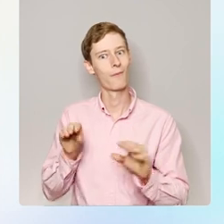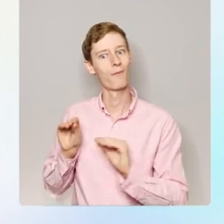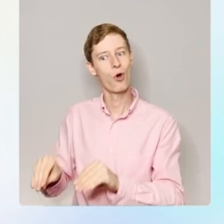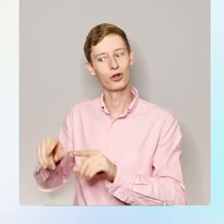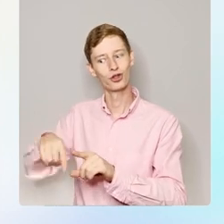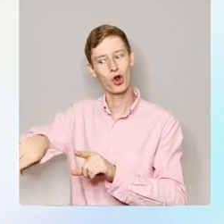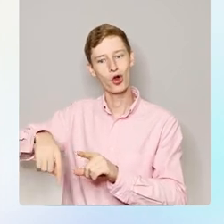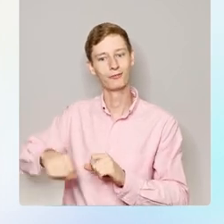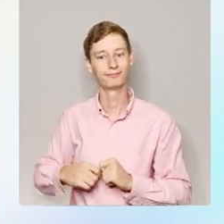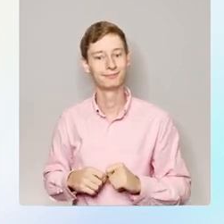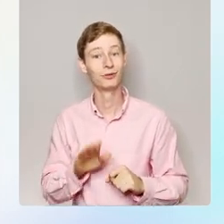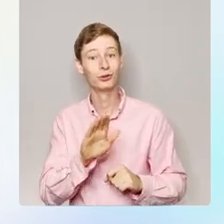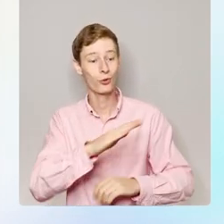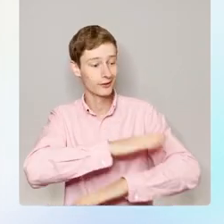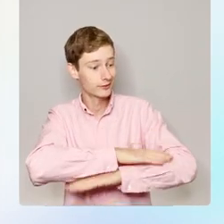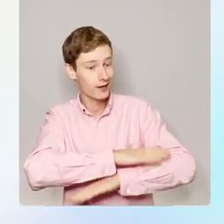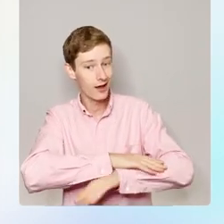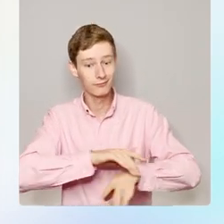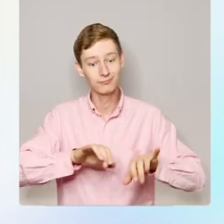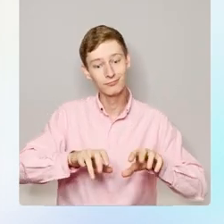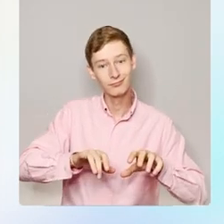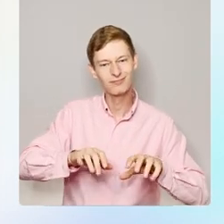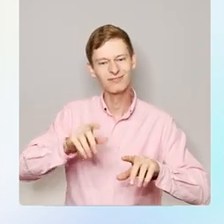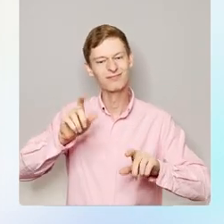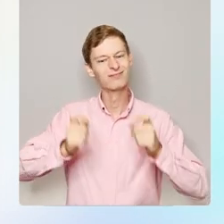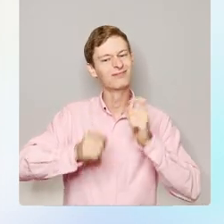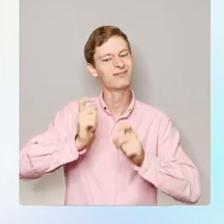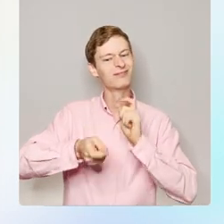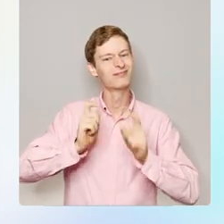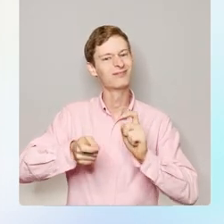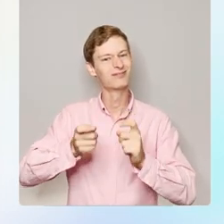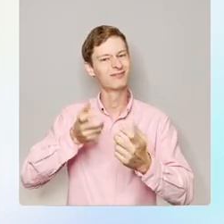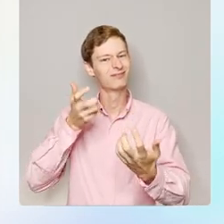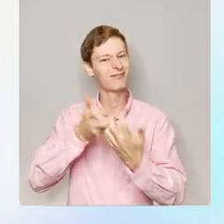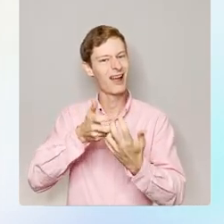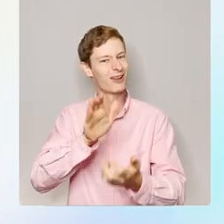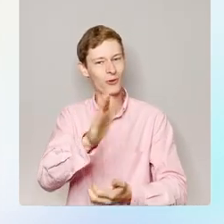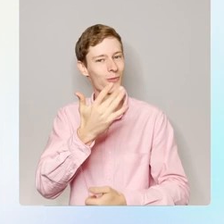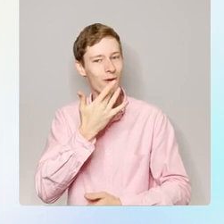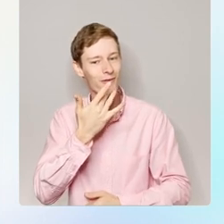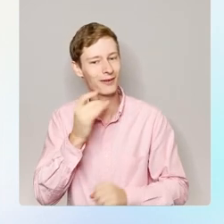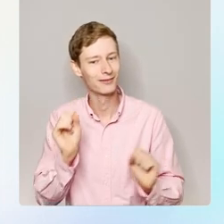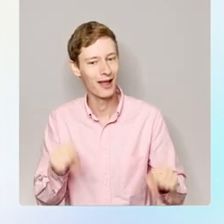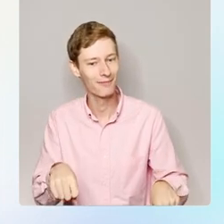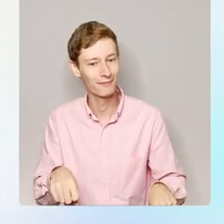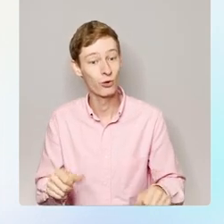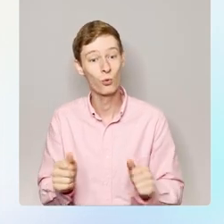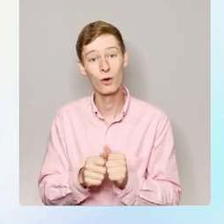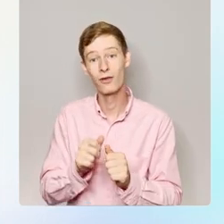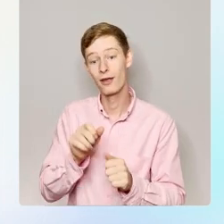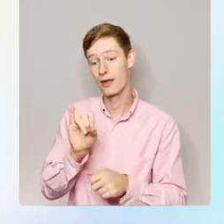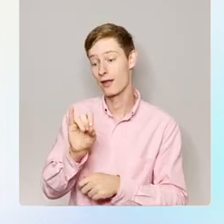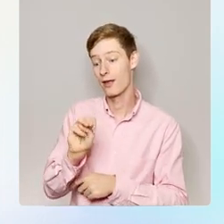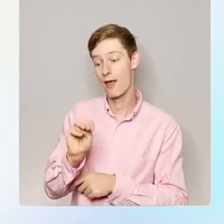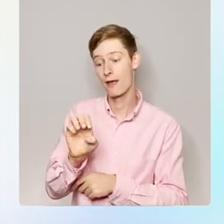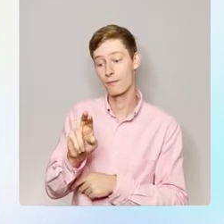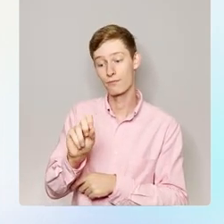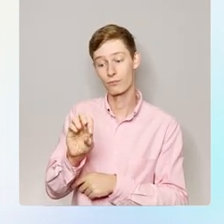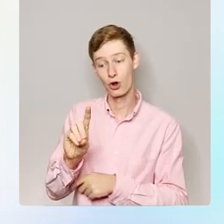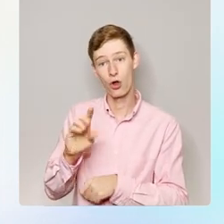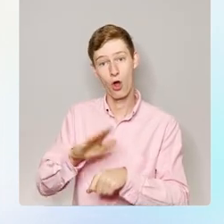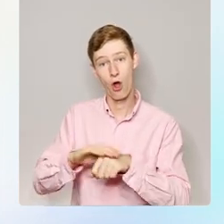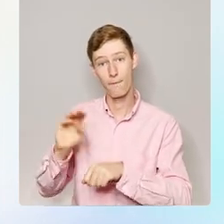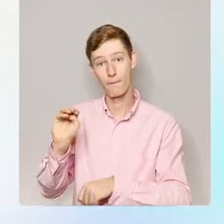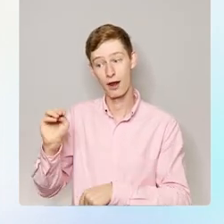desk, your keyboard, and customize pass-through to your liking. With Immersed on Meta Quest Pro, you can